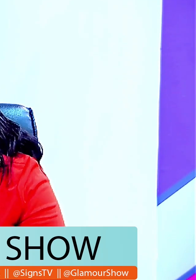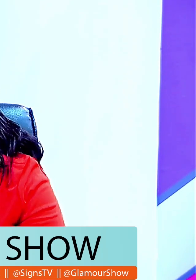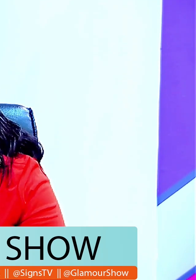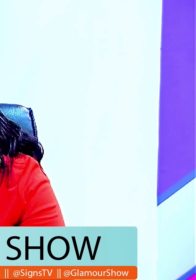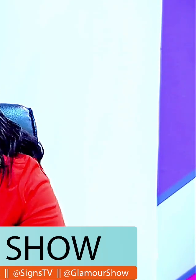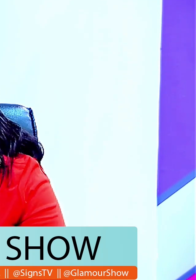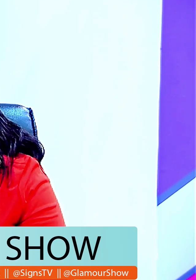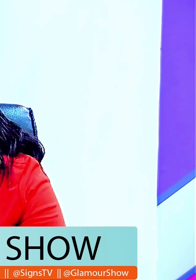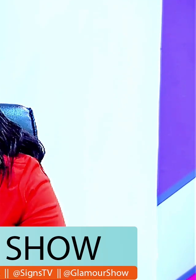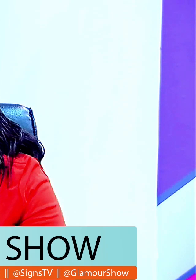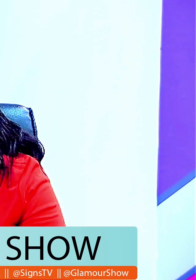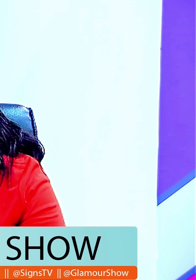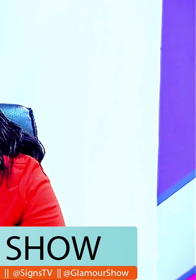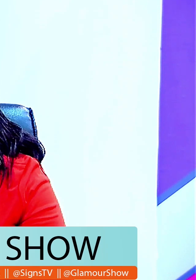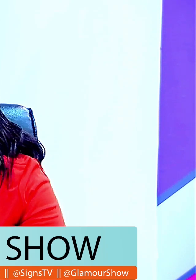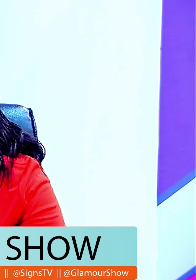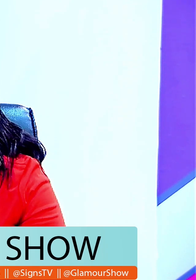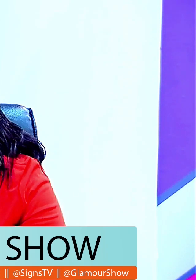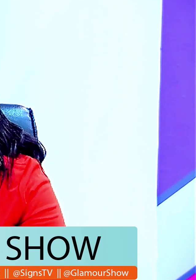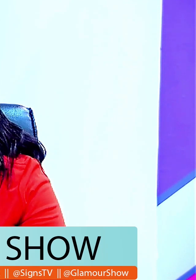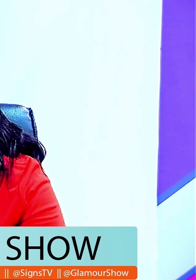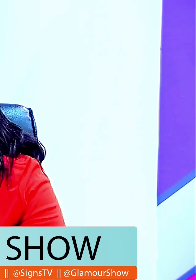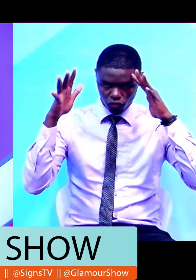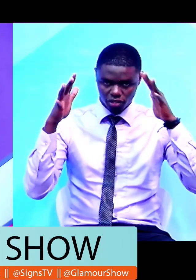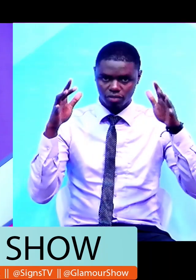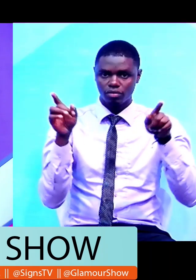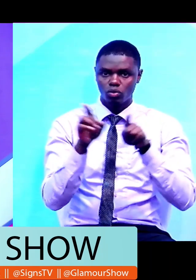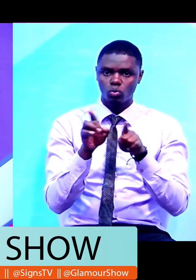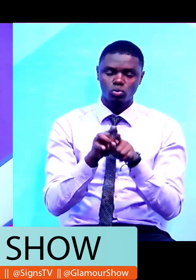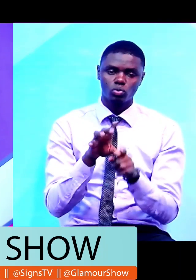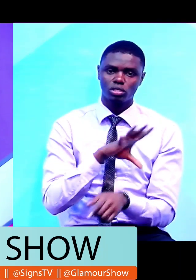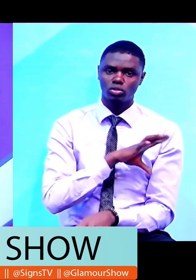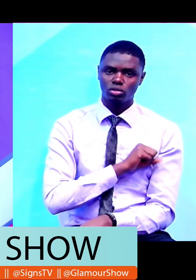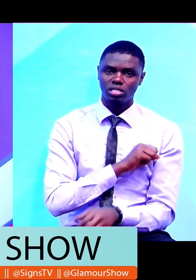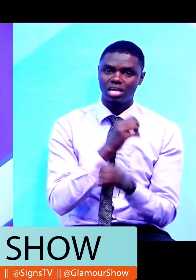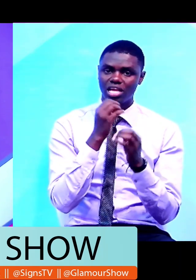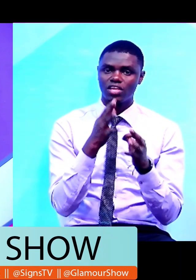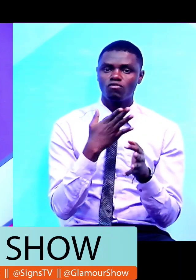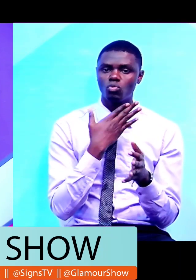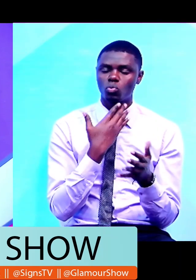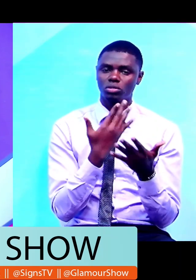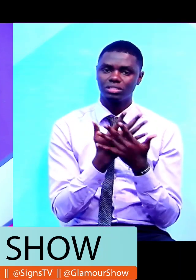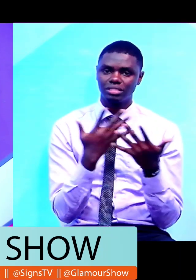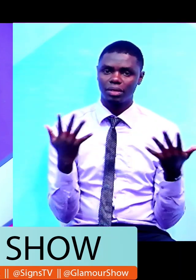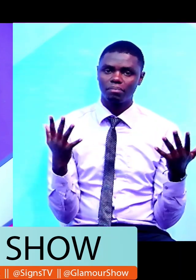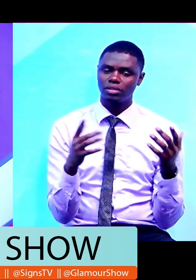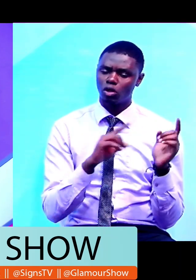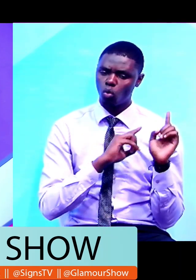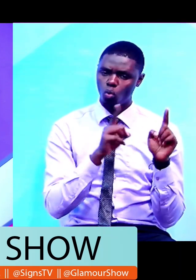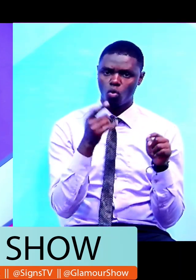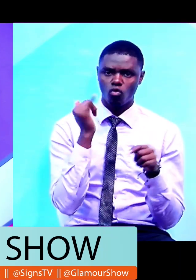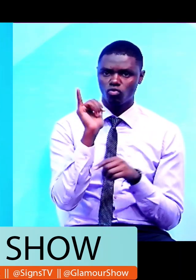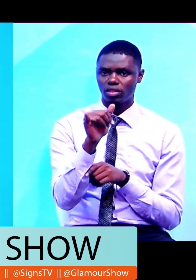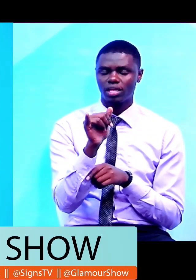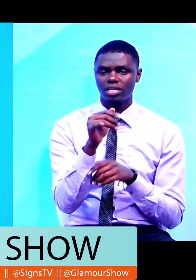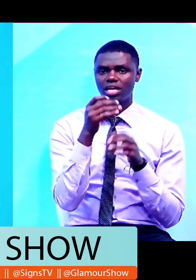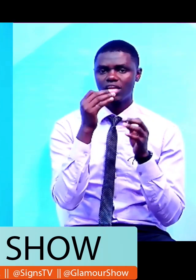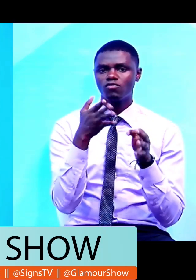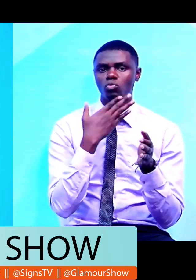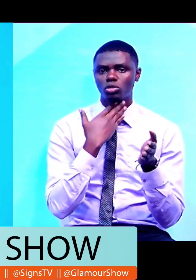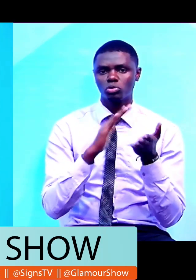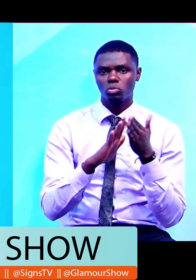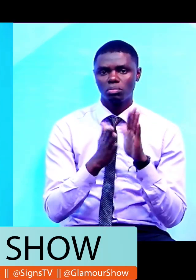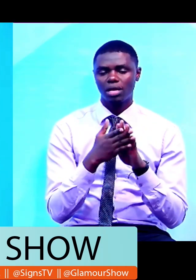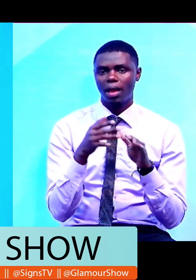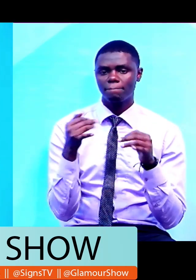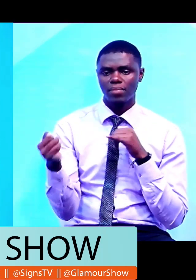the generation is resilience. If you want something, go for it. If you want to be a model, there are